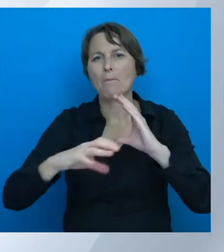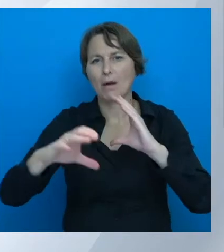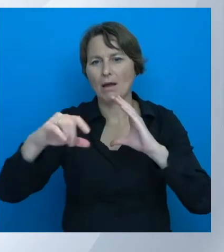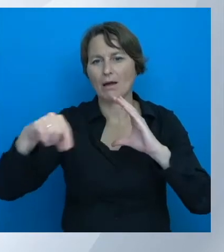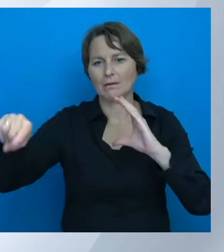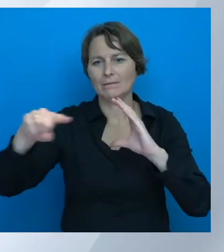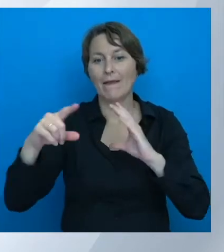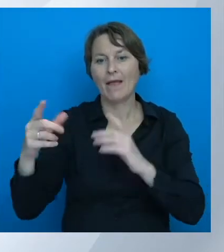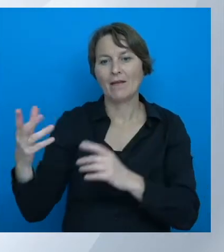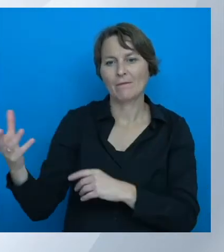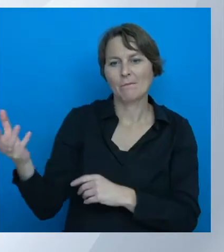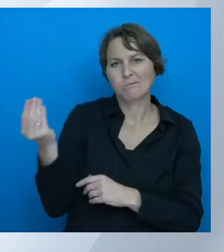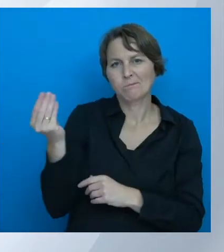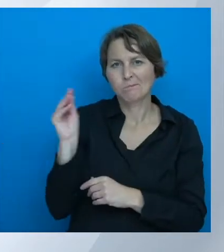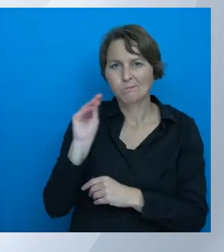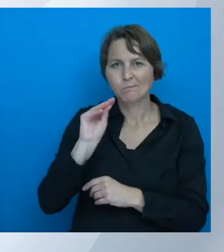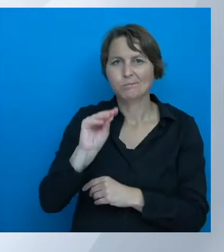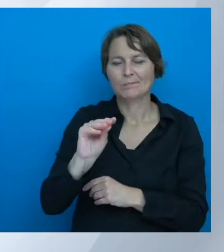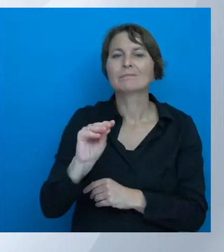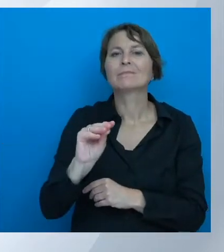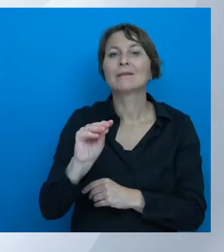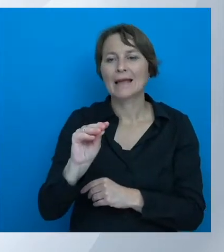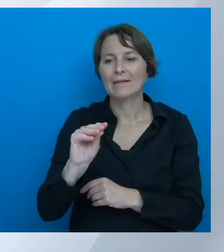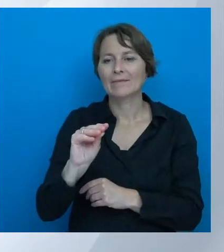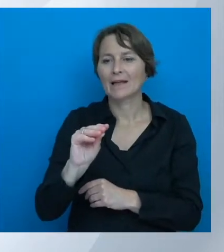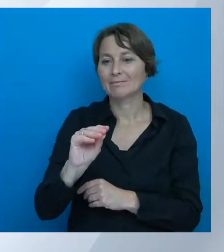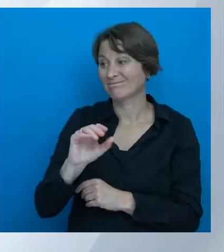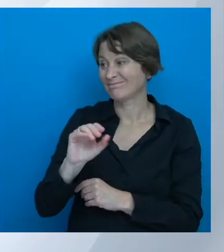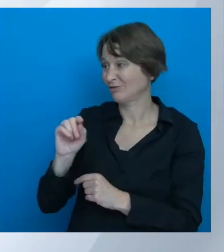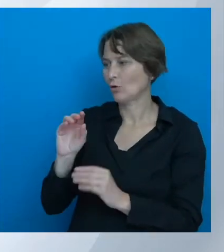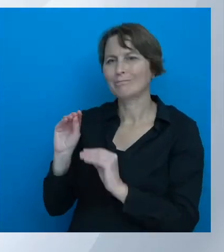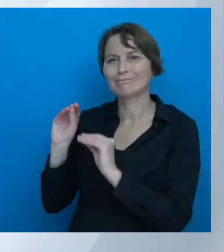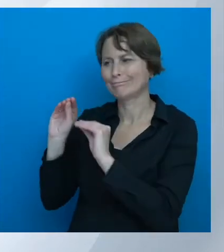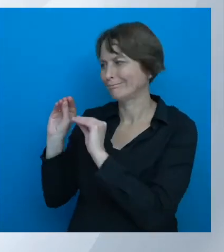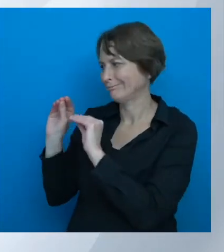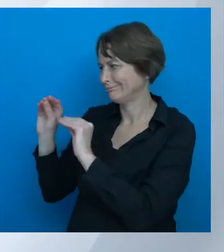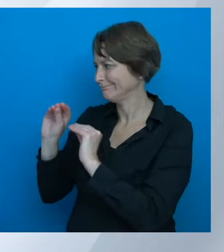very simply throws it at an Azure app service.